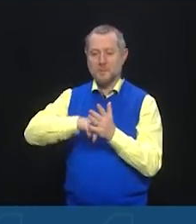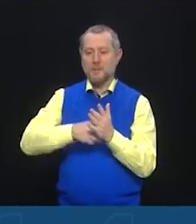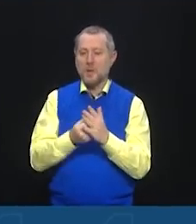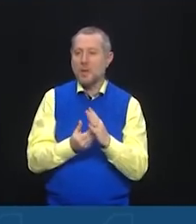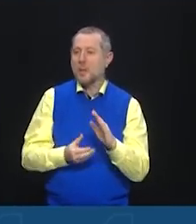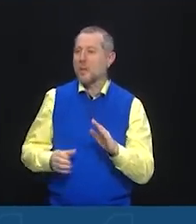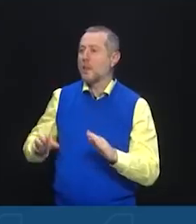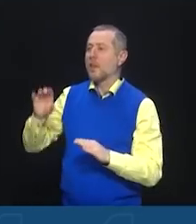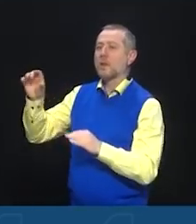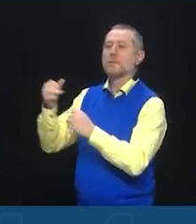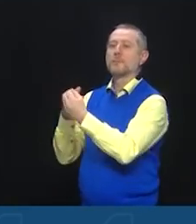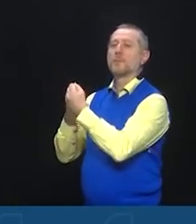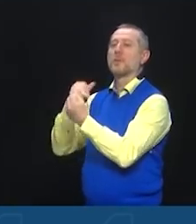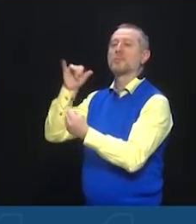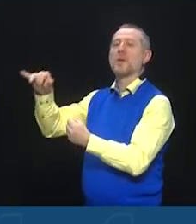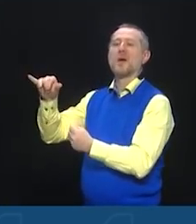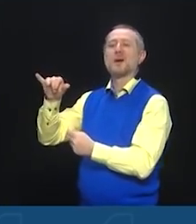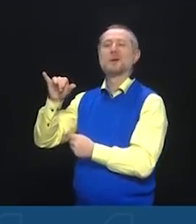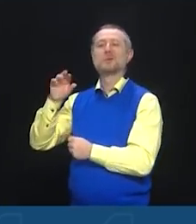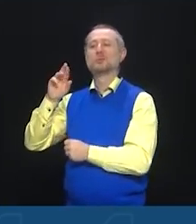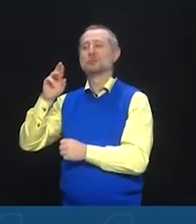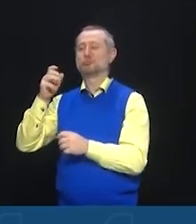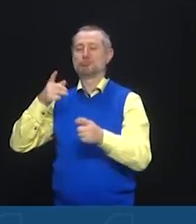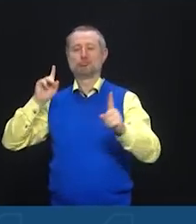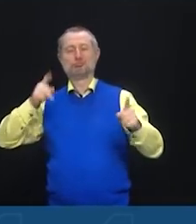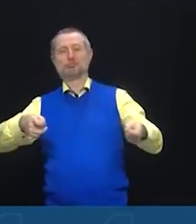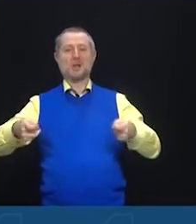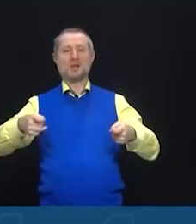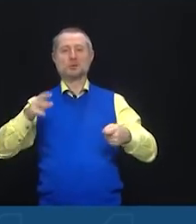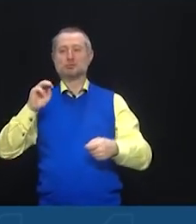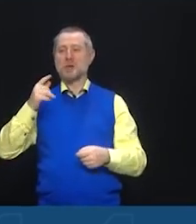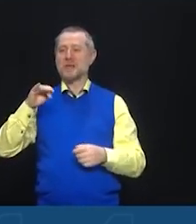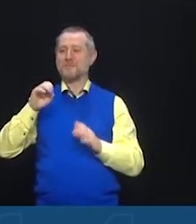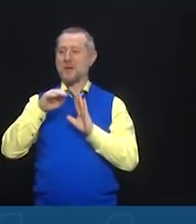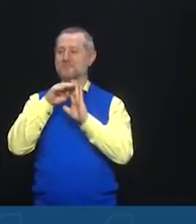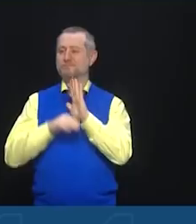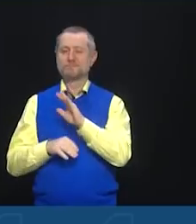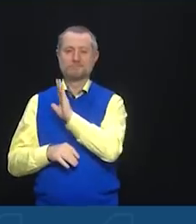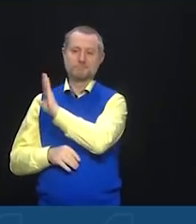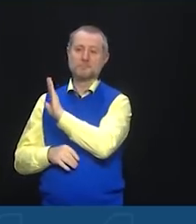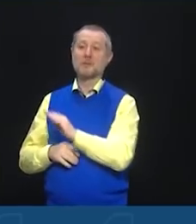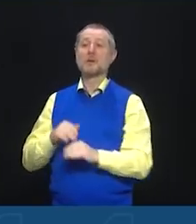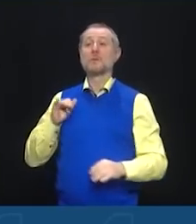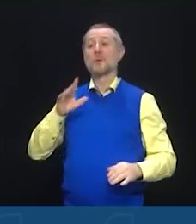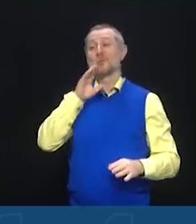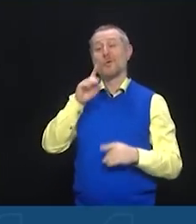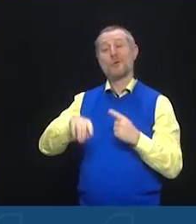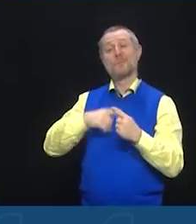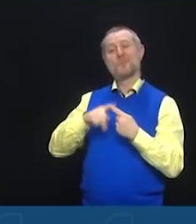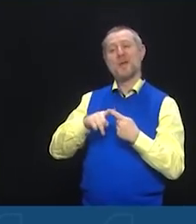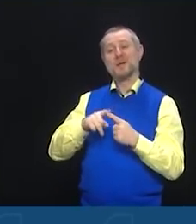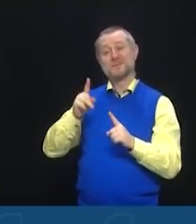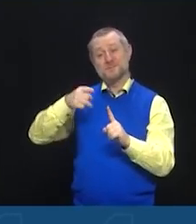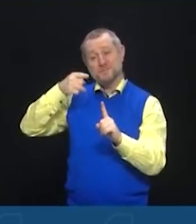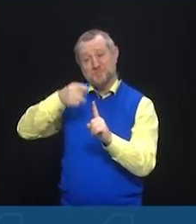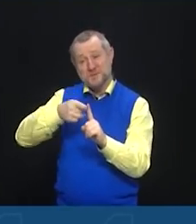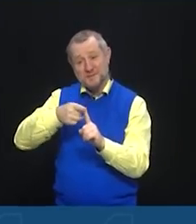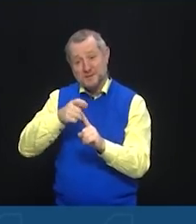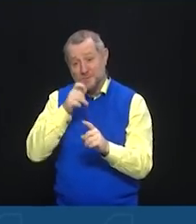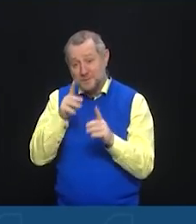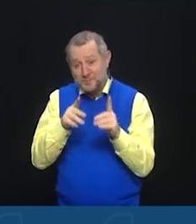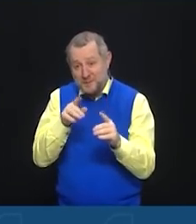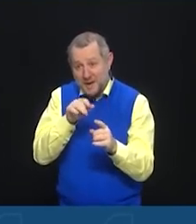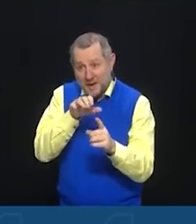regime. And we'll continue to assess that, but the issue you raised is to talk about specific assets. We are actually in